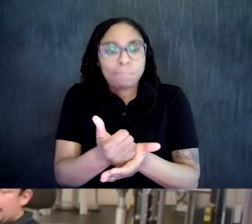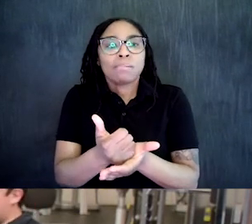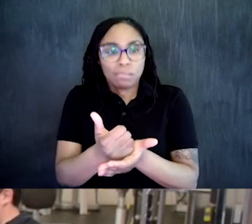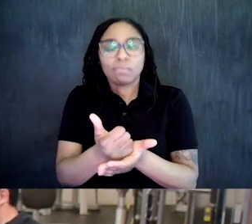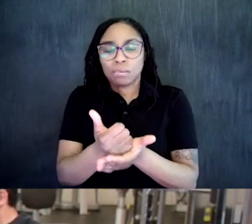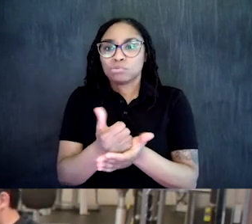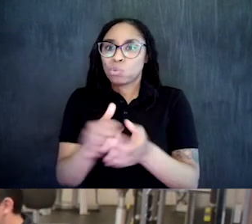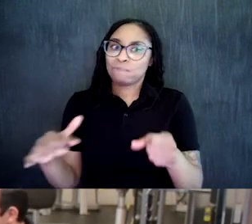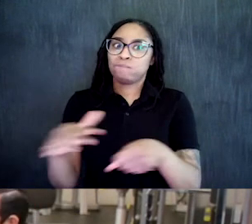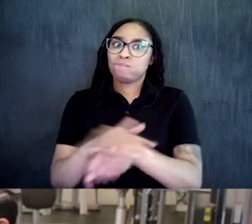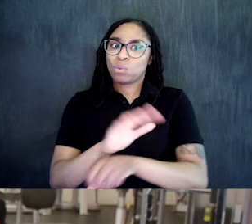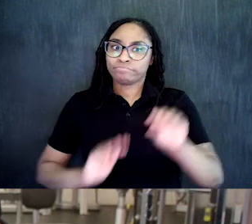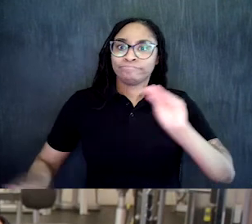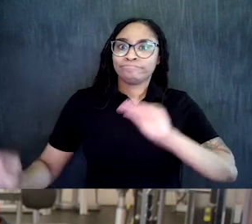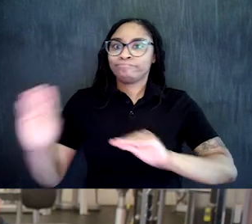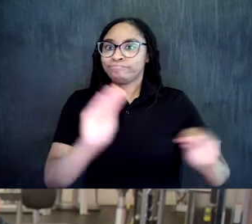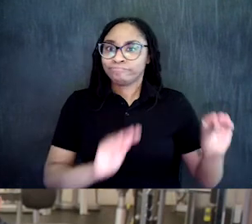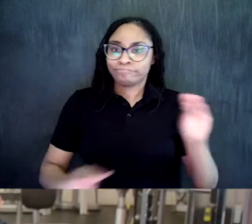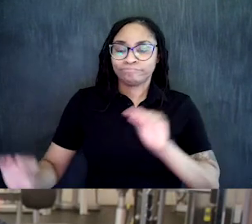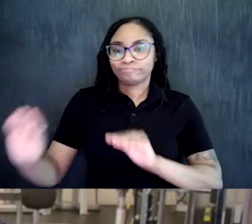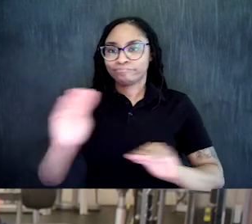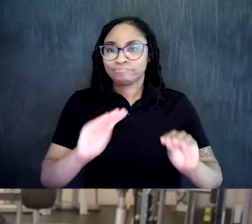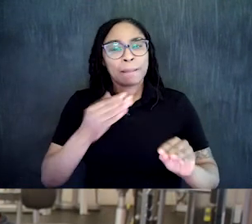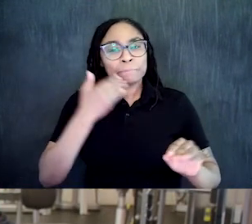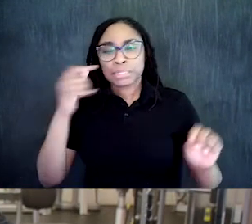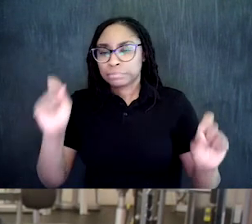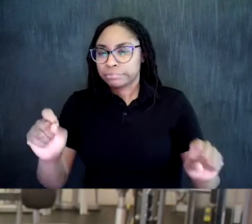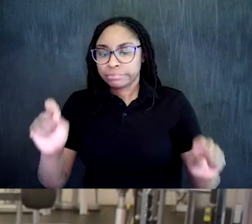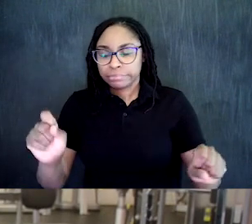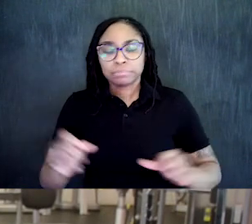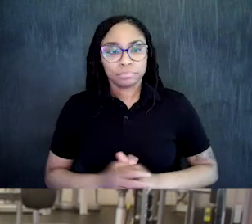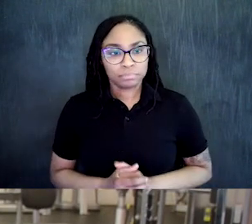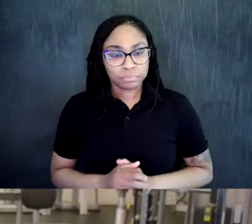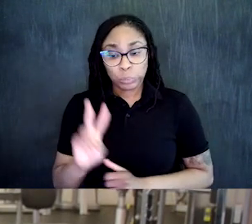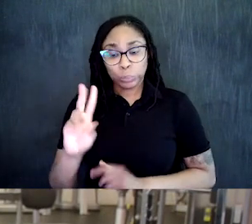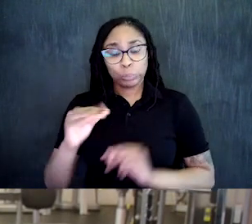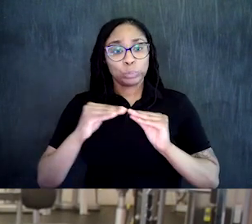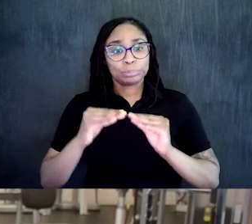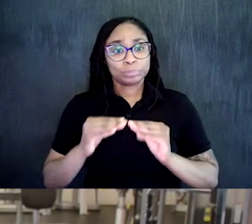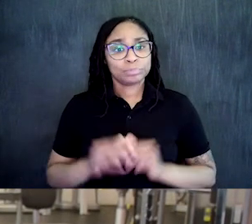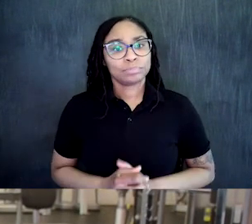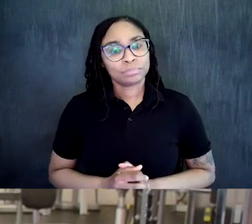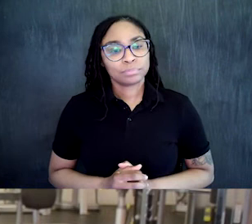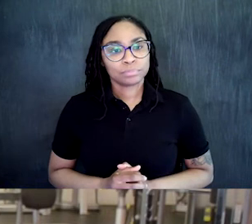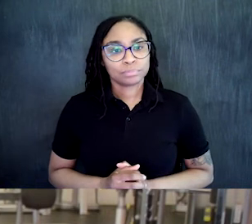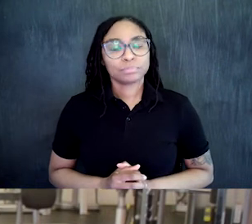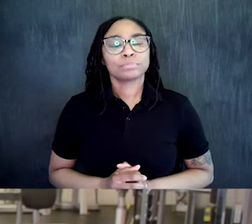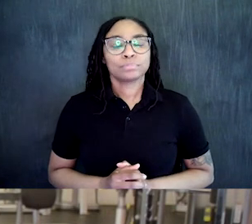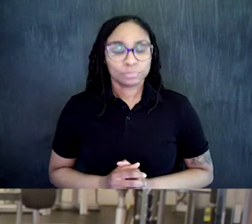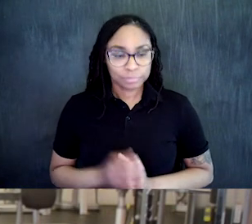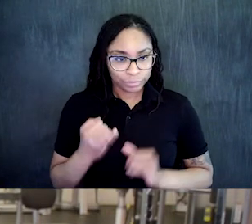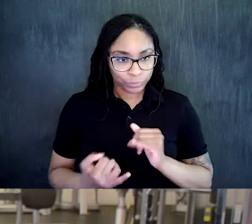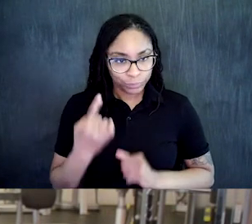nice and solid there. And what we're going to work on are some kicks, okay? So I'm going to take my hand and we'll place it behind the knee, if I can,